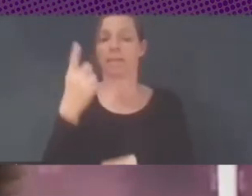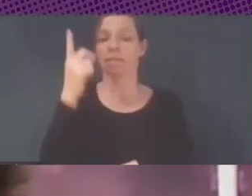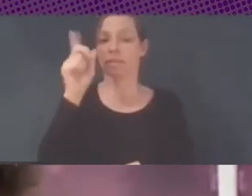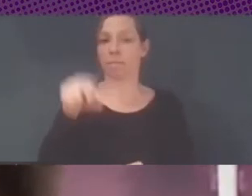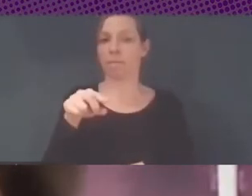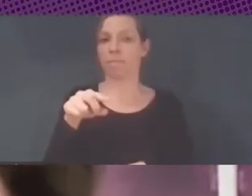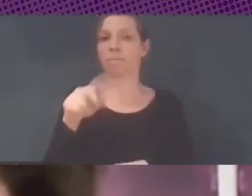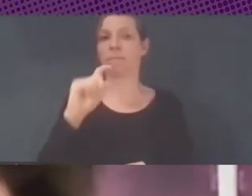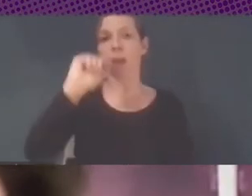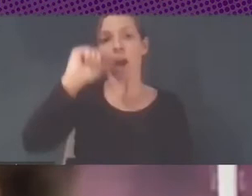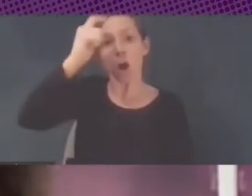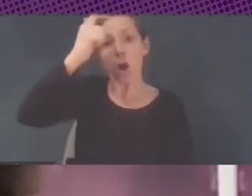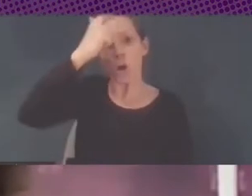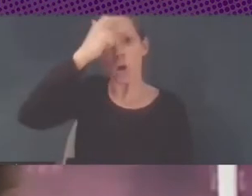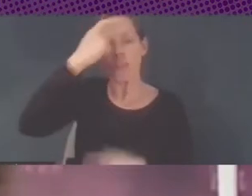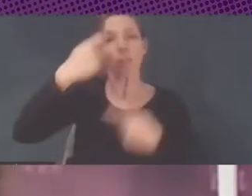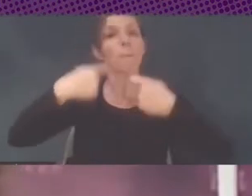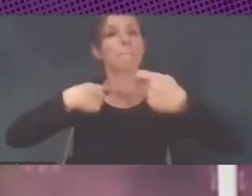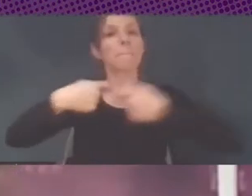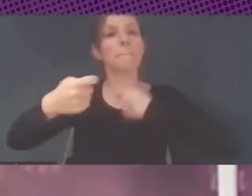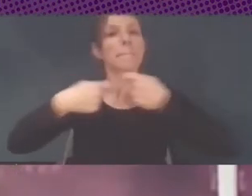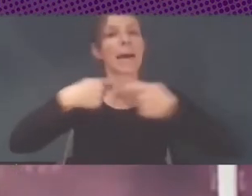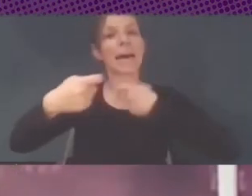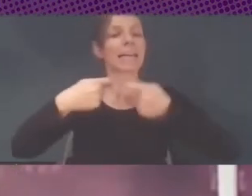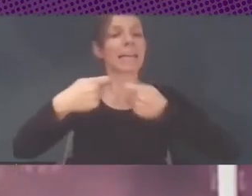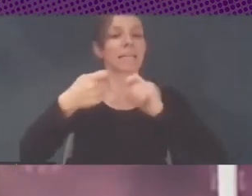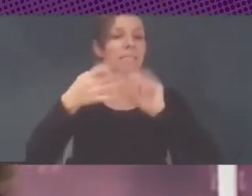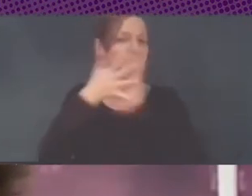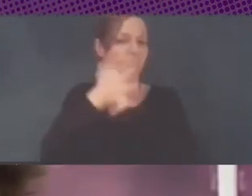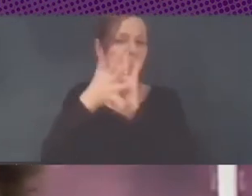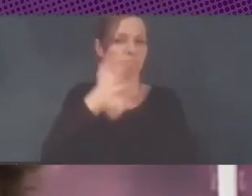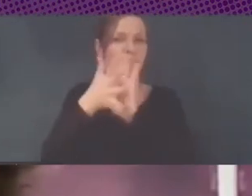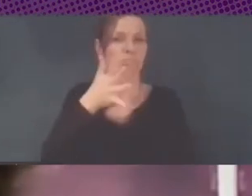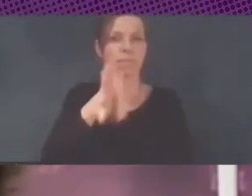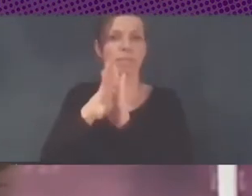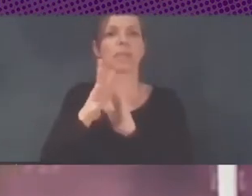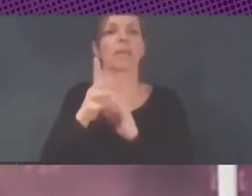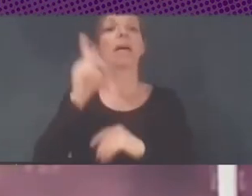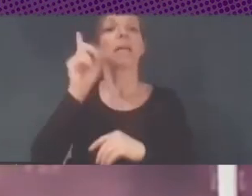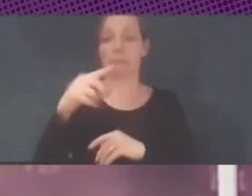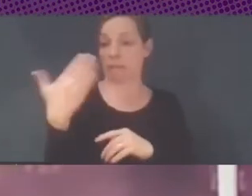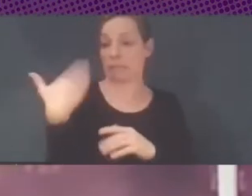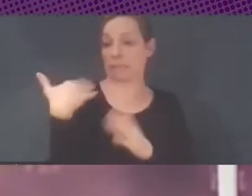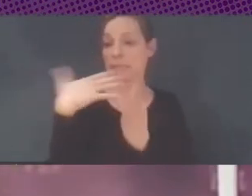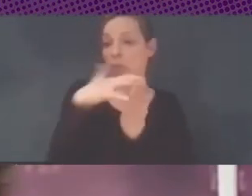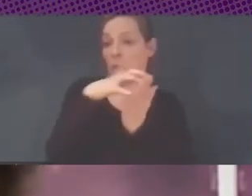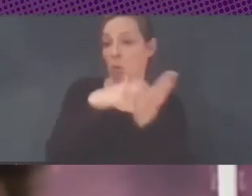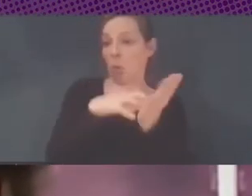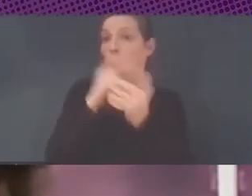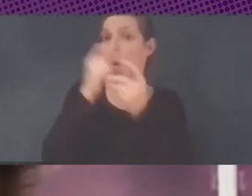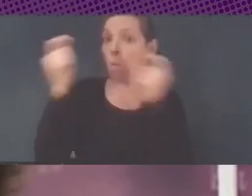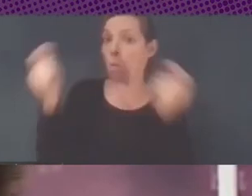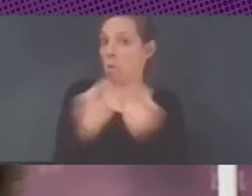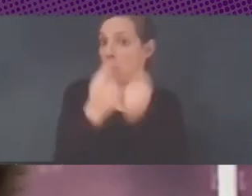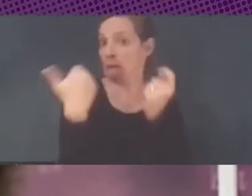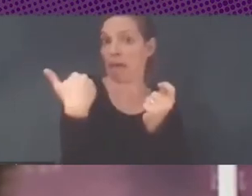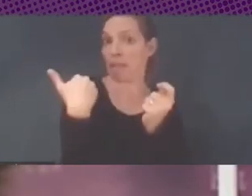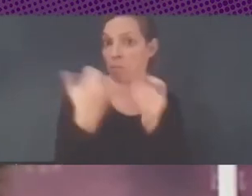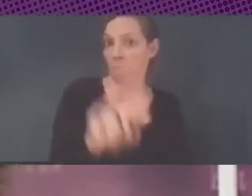published a very interesting paper called the wall street consensus it's like an update of the Washington consensus